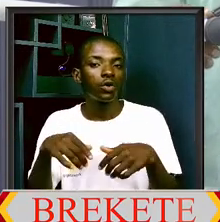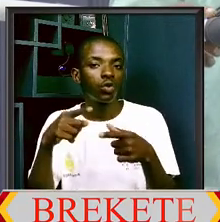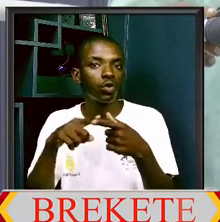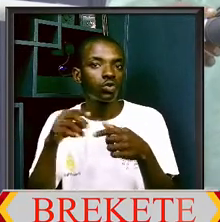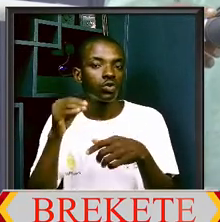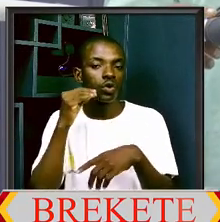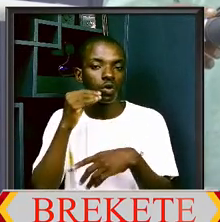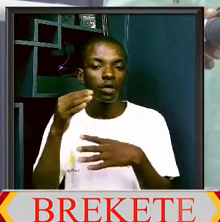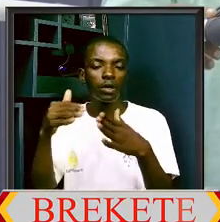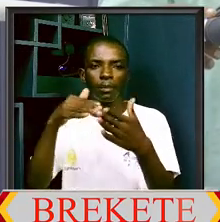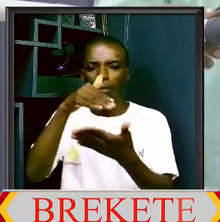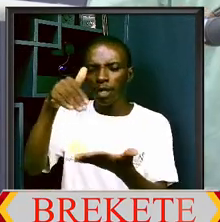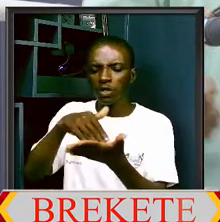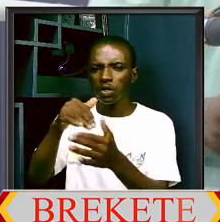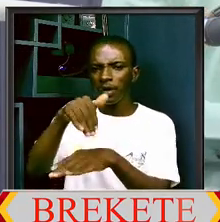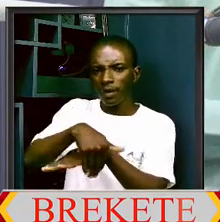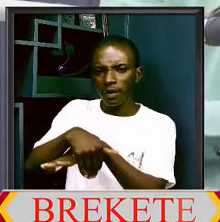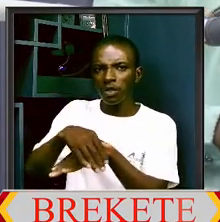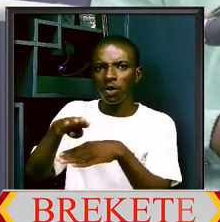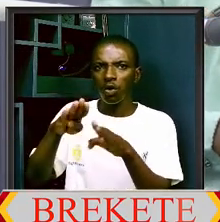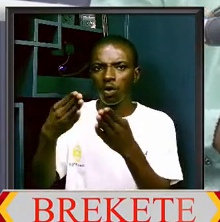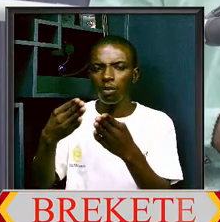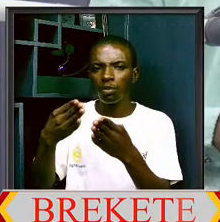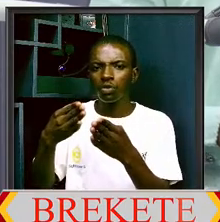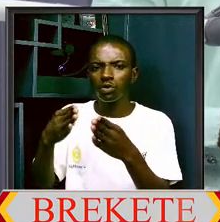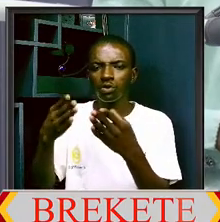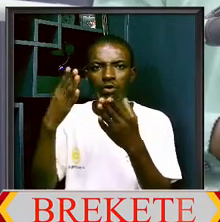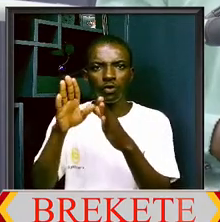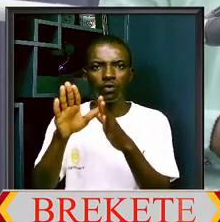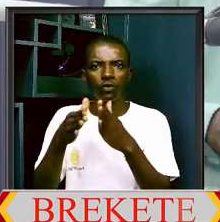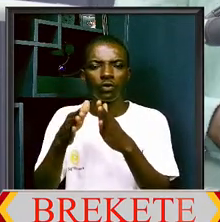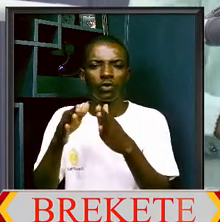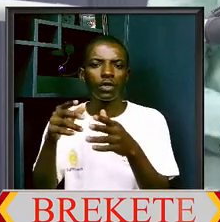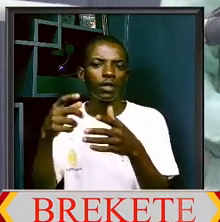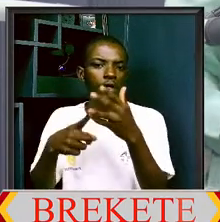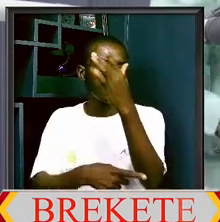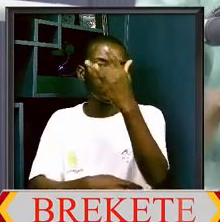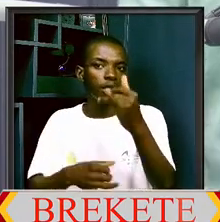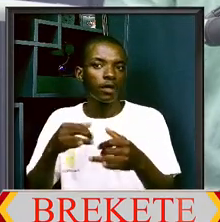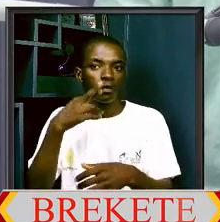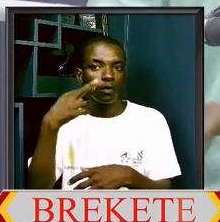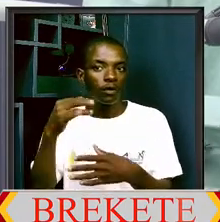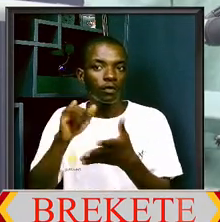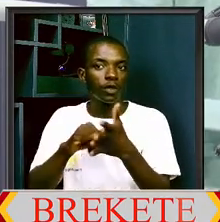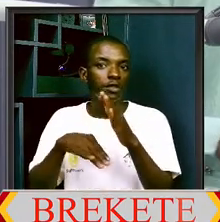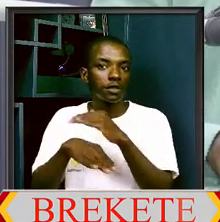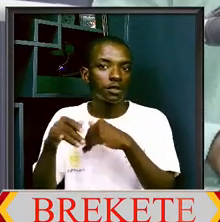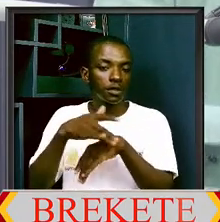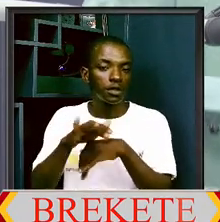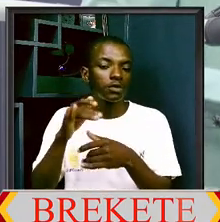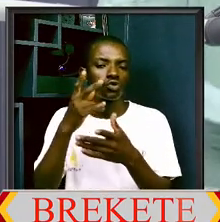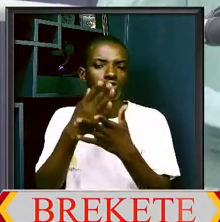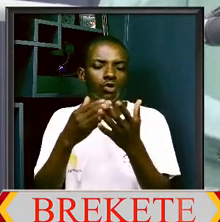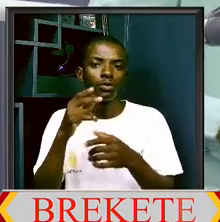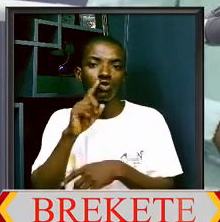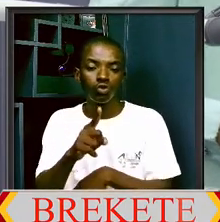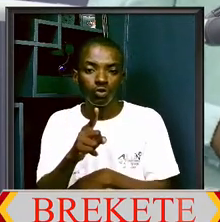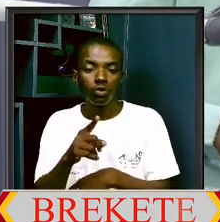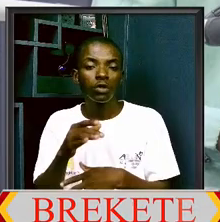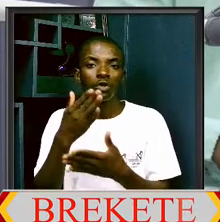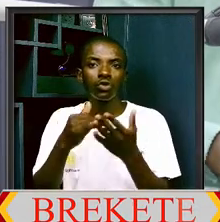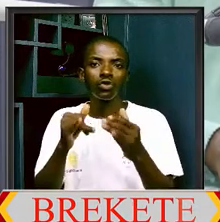go your house middle of the night now go open door for the thiefs we send them some true say they pursue them